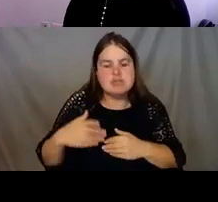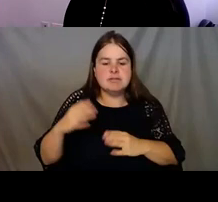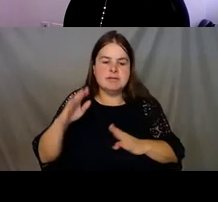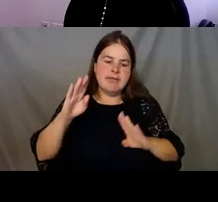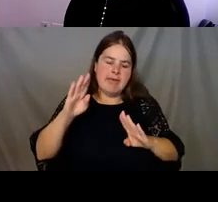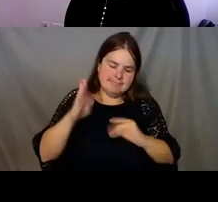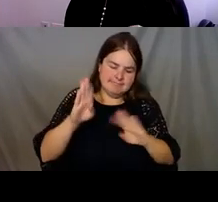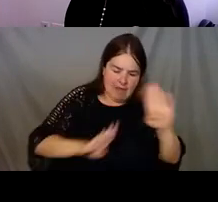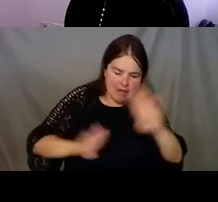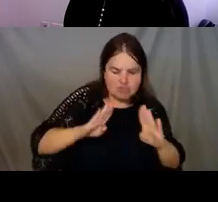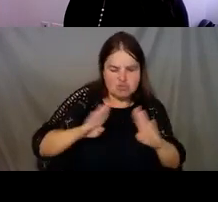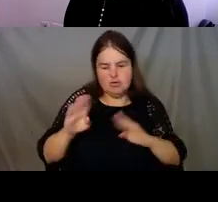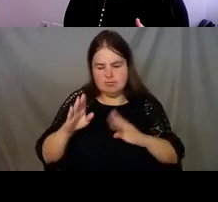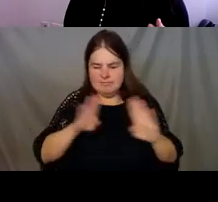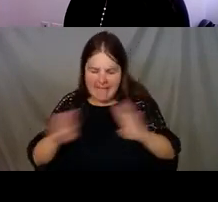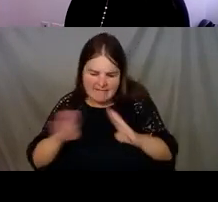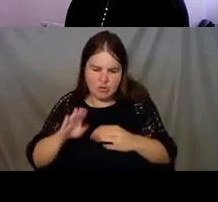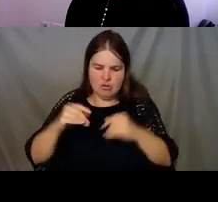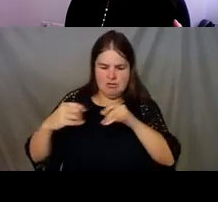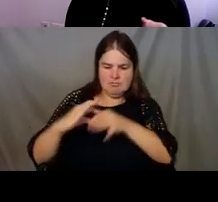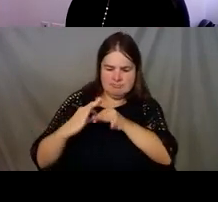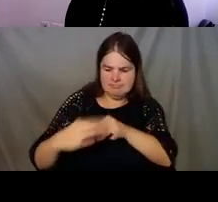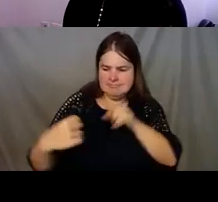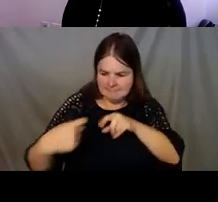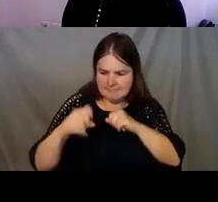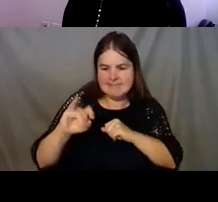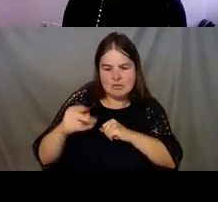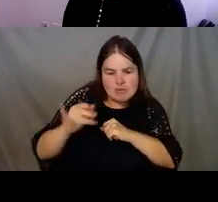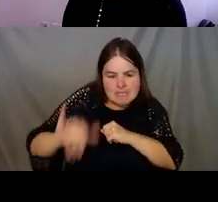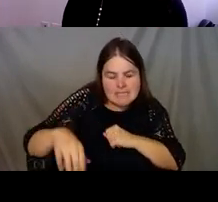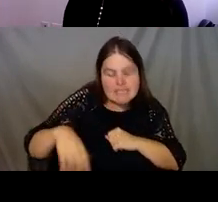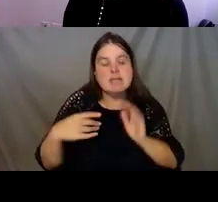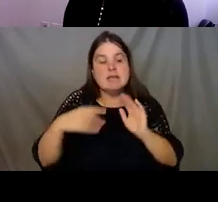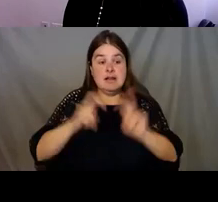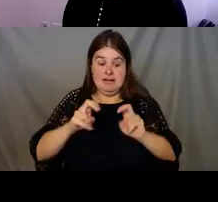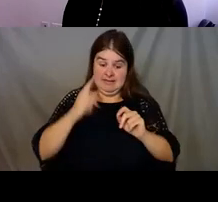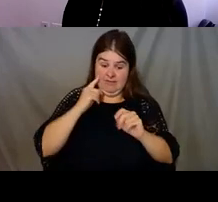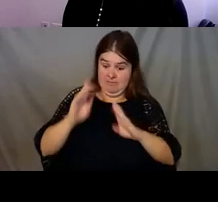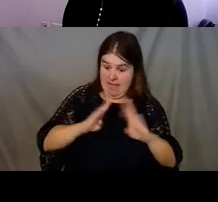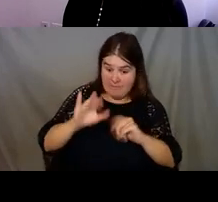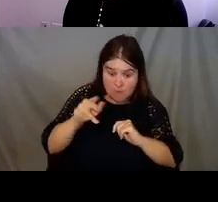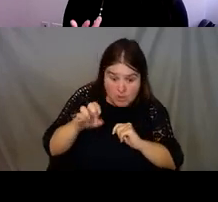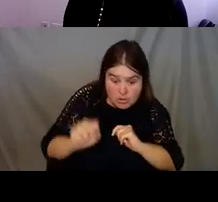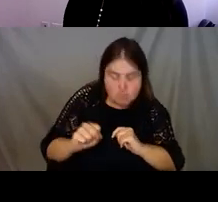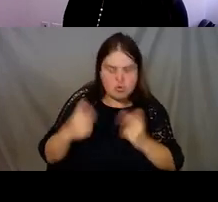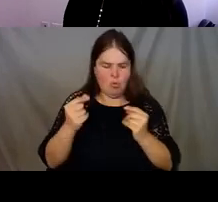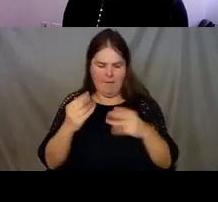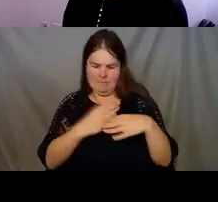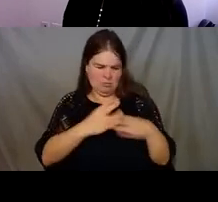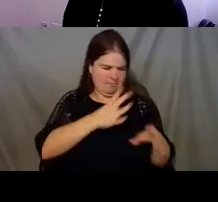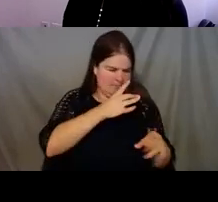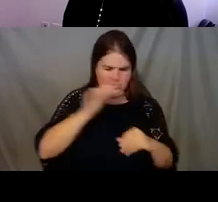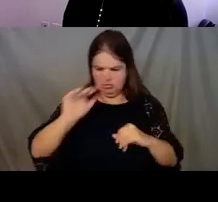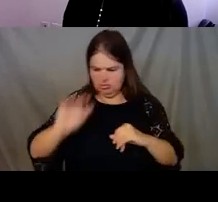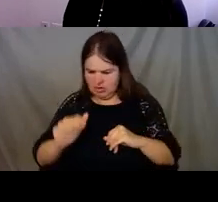synchrony, or the coordinated behavioral and physiological cues between dyads that might support